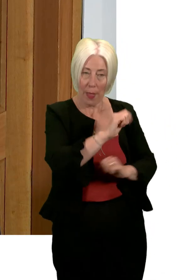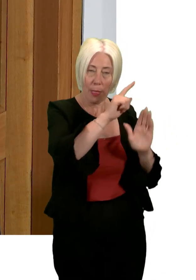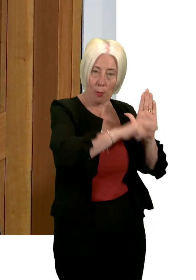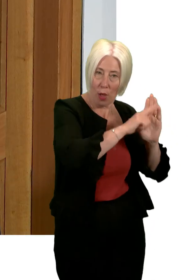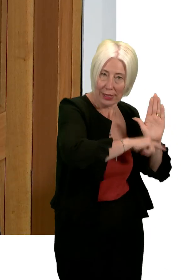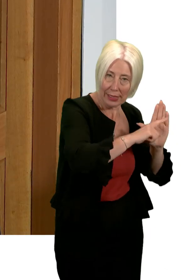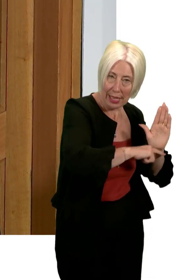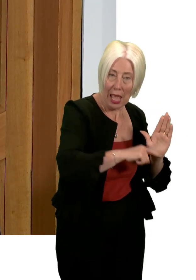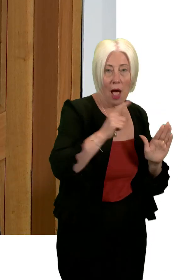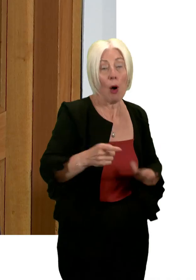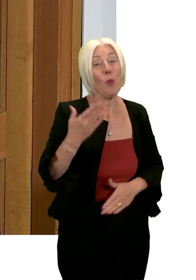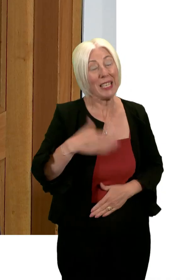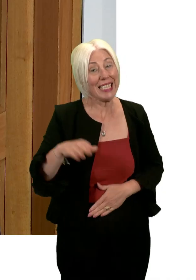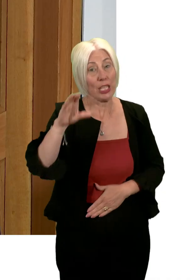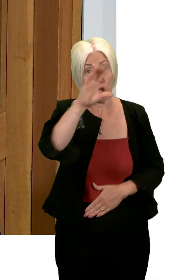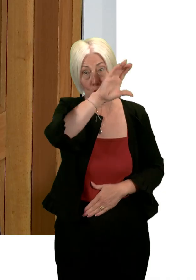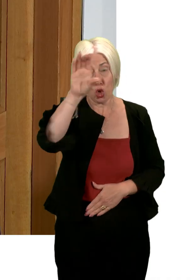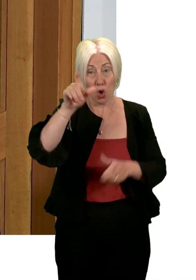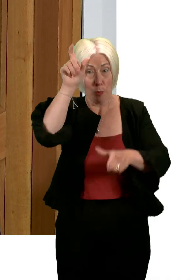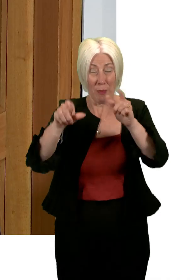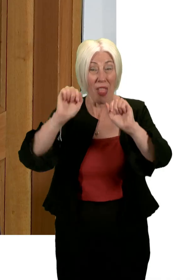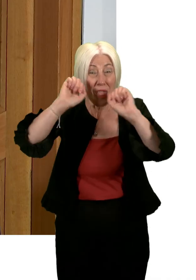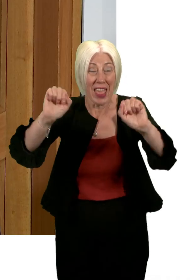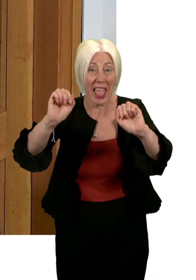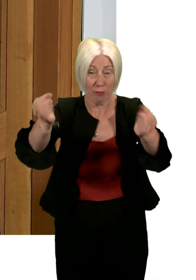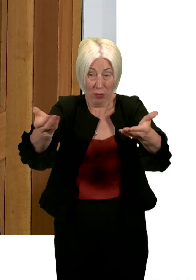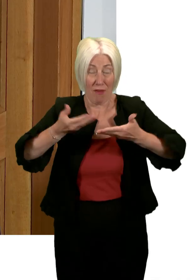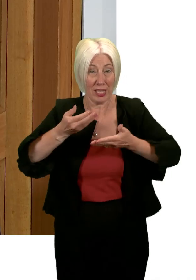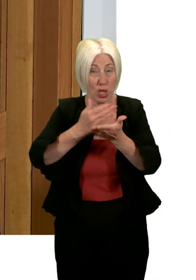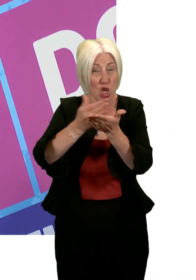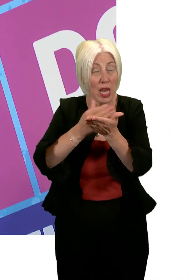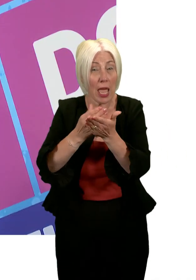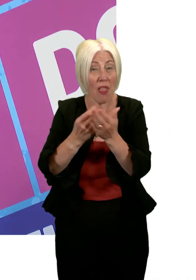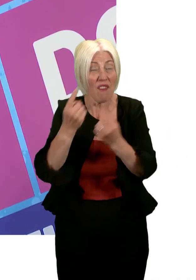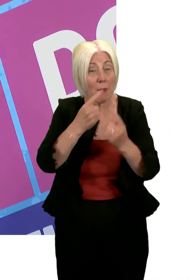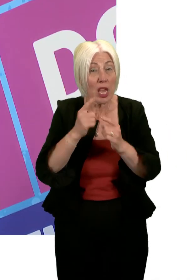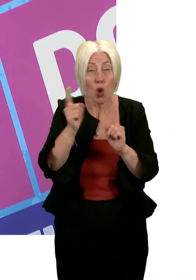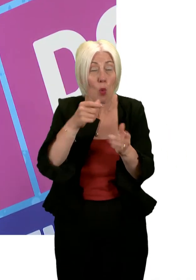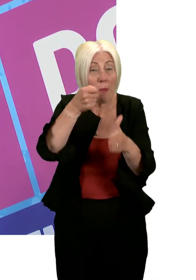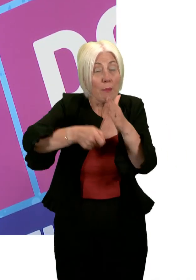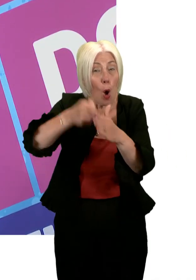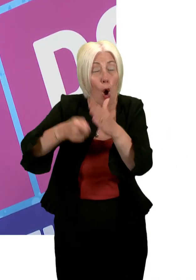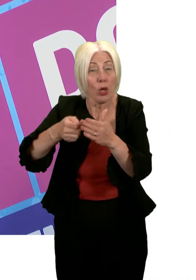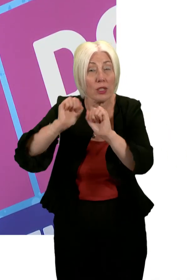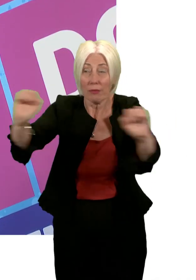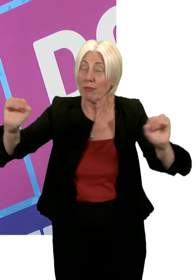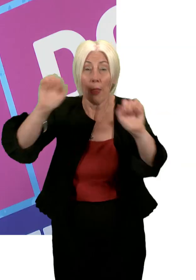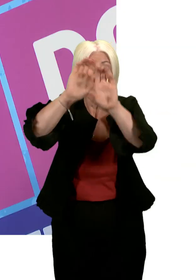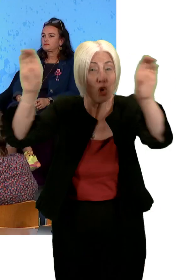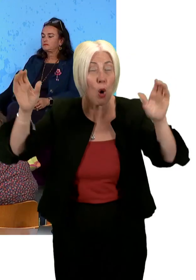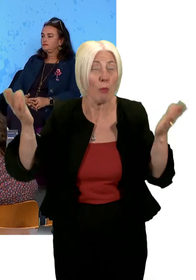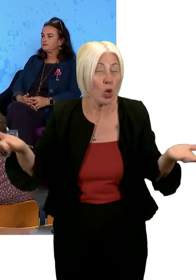the retailers sharing their transaction data. So, okay, yeah. Right, thank you. Did I see I saw one hand